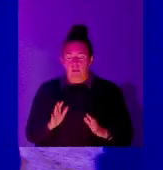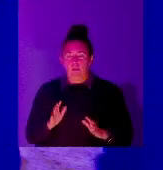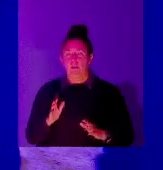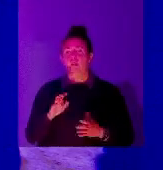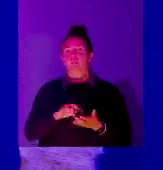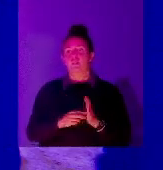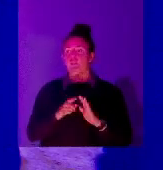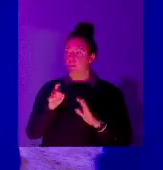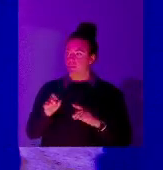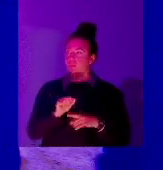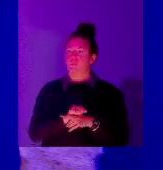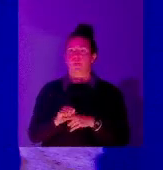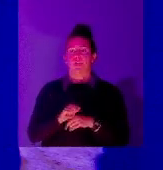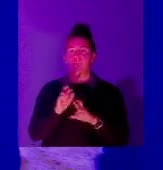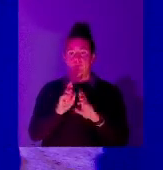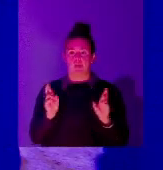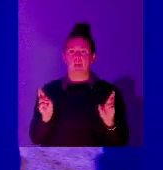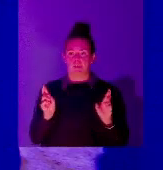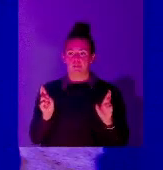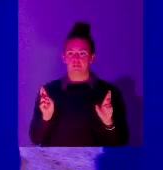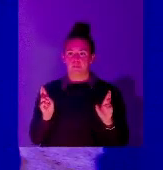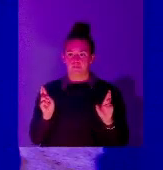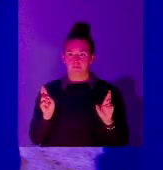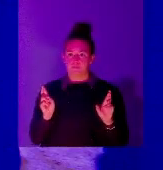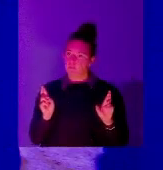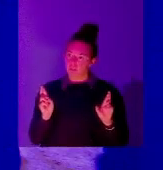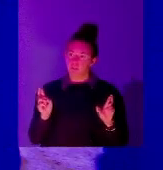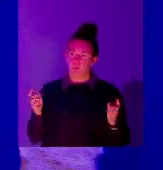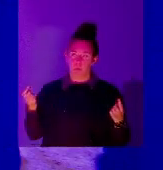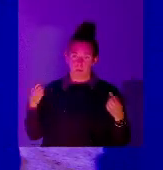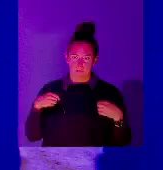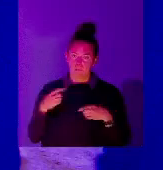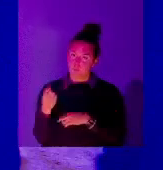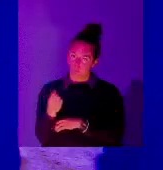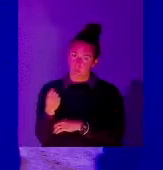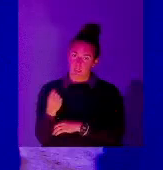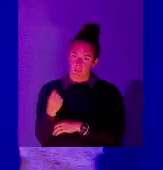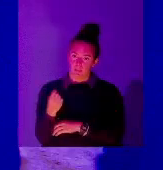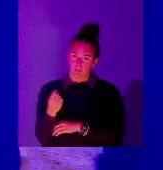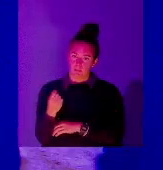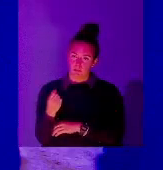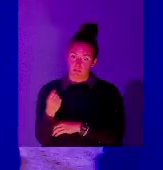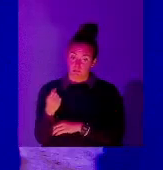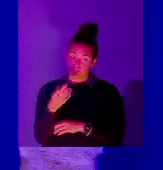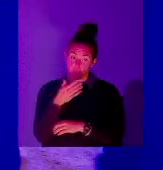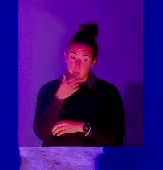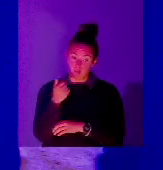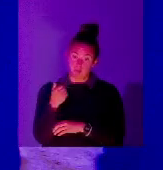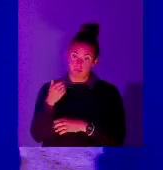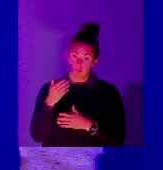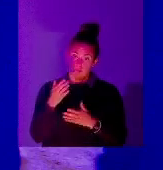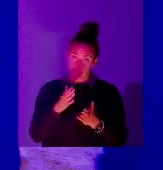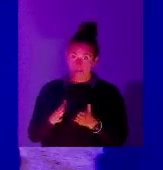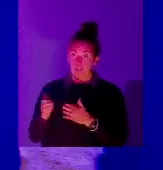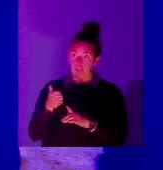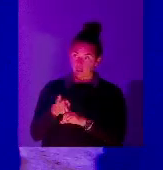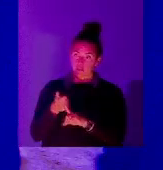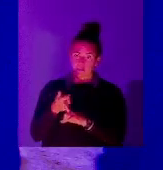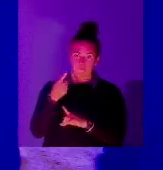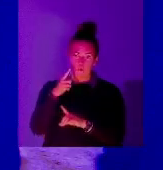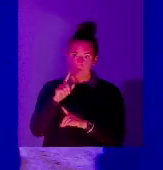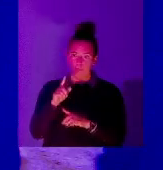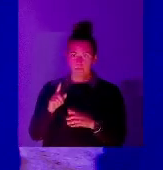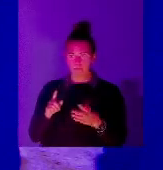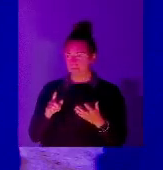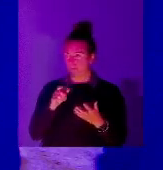ready. So come on Tuesday to better prepare yourself for those unexpected things that could